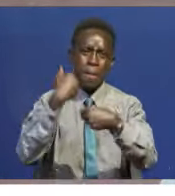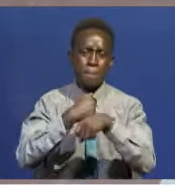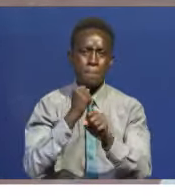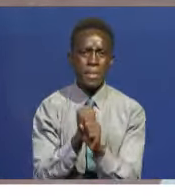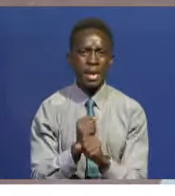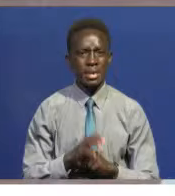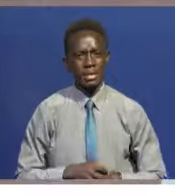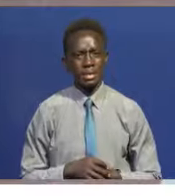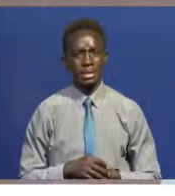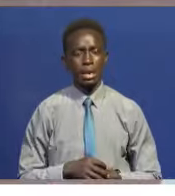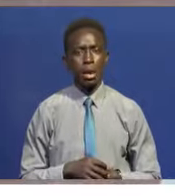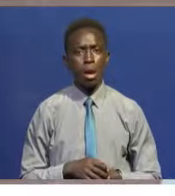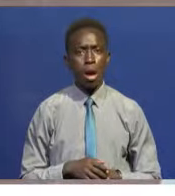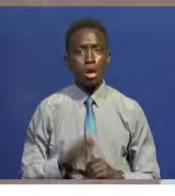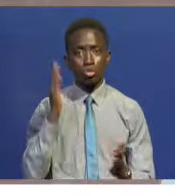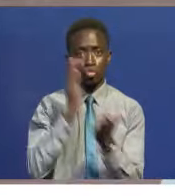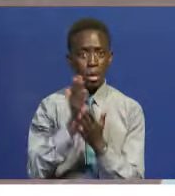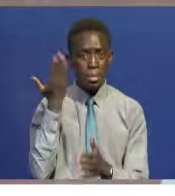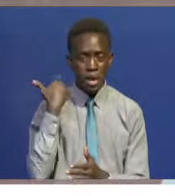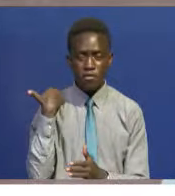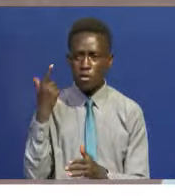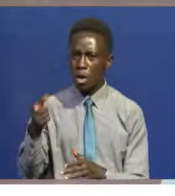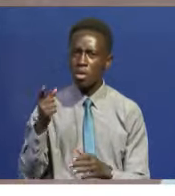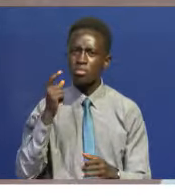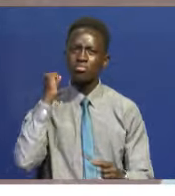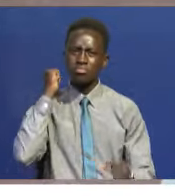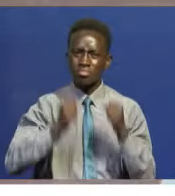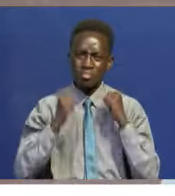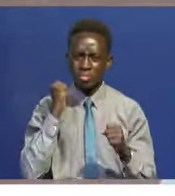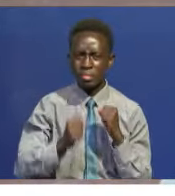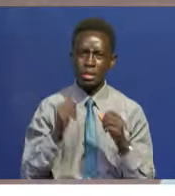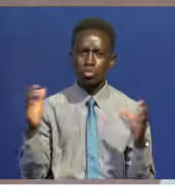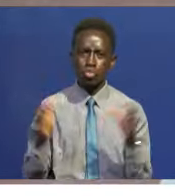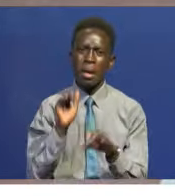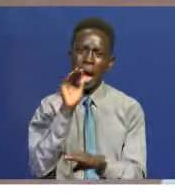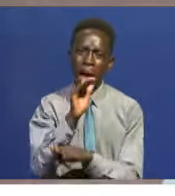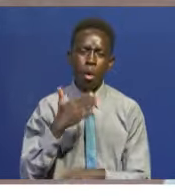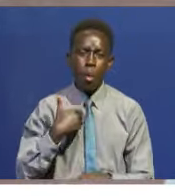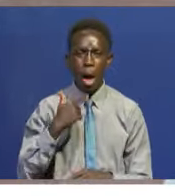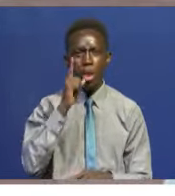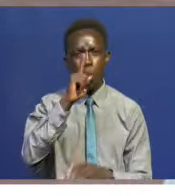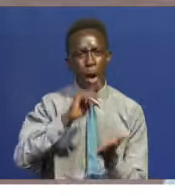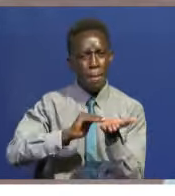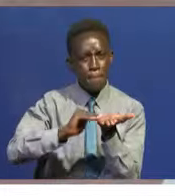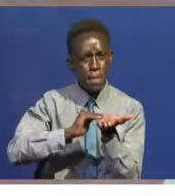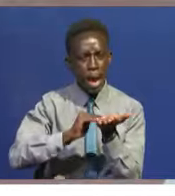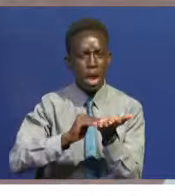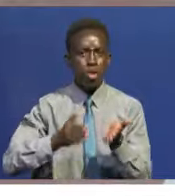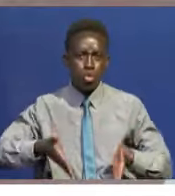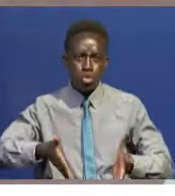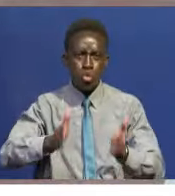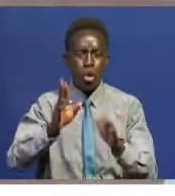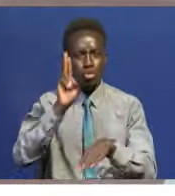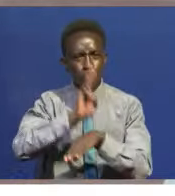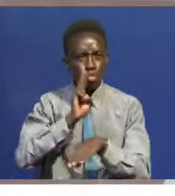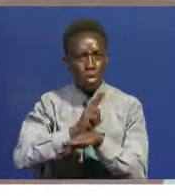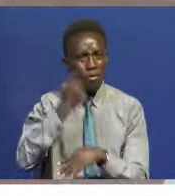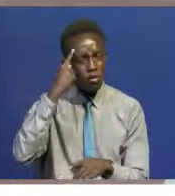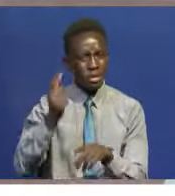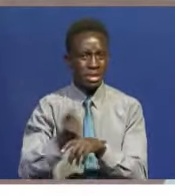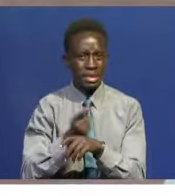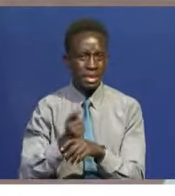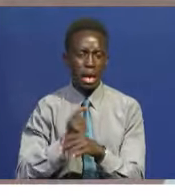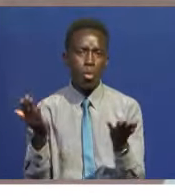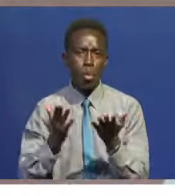hawa wakimbiaji kwamba wawachiwe barabara yao ya maram yenye watakutumia kama training kwa sehemu hizi za North Rift,